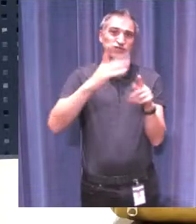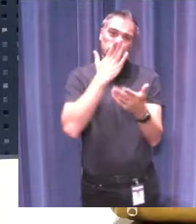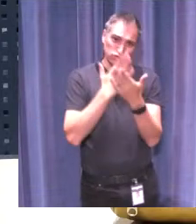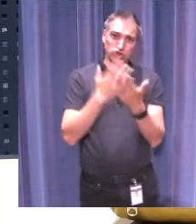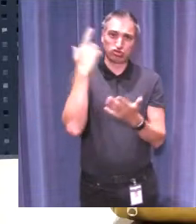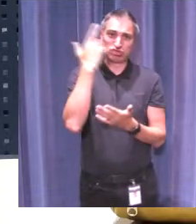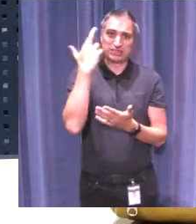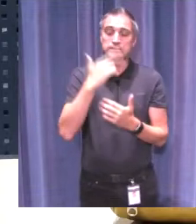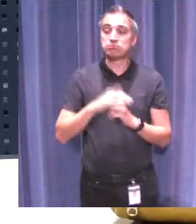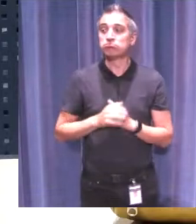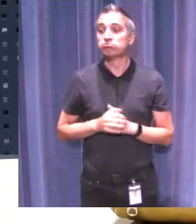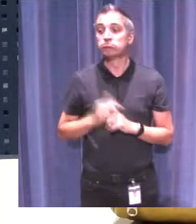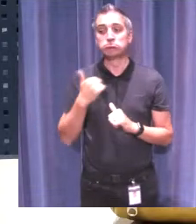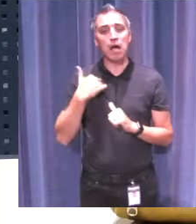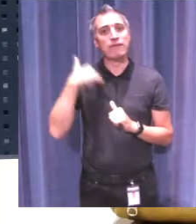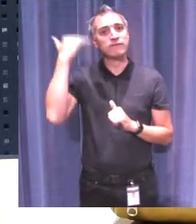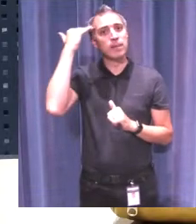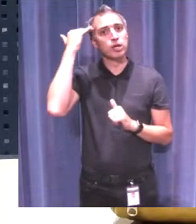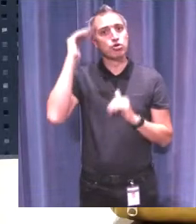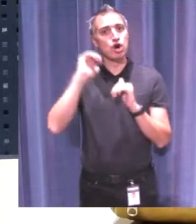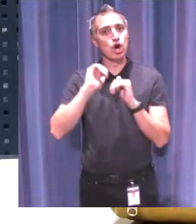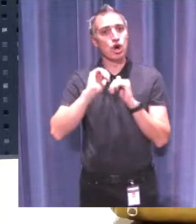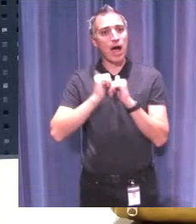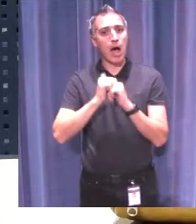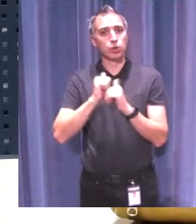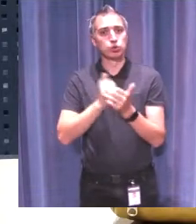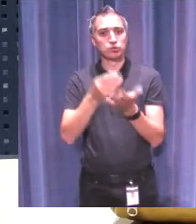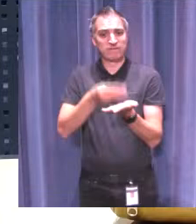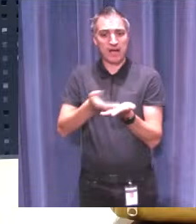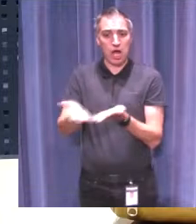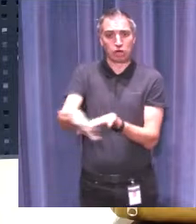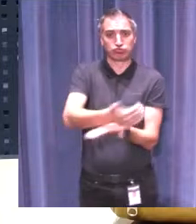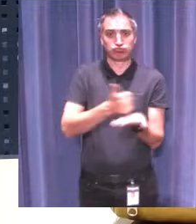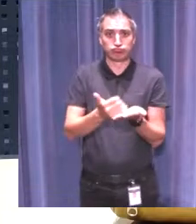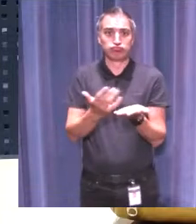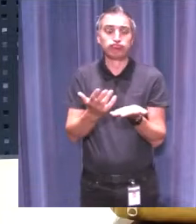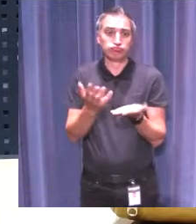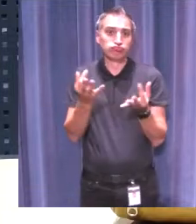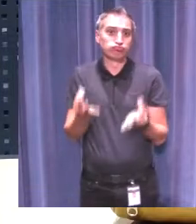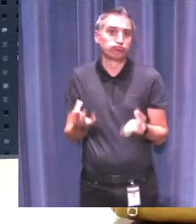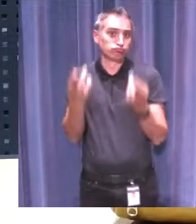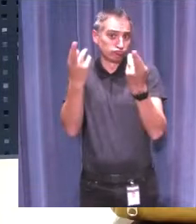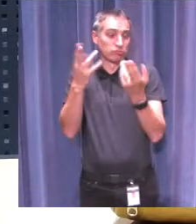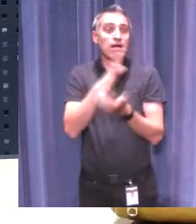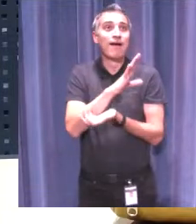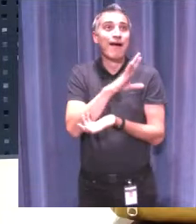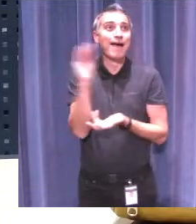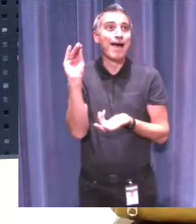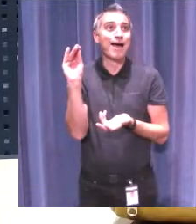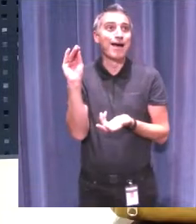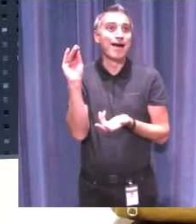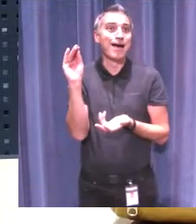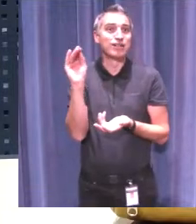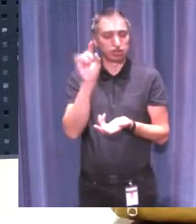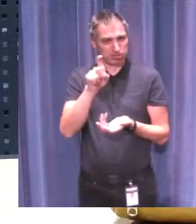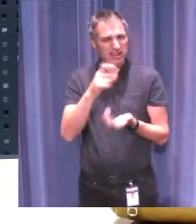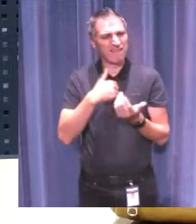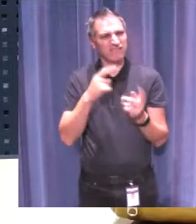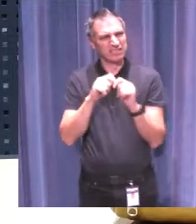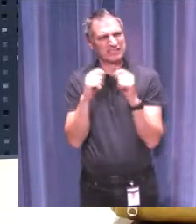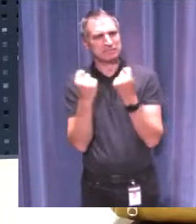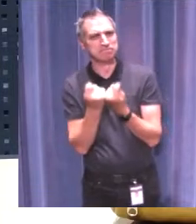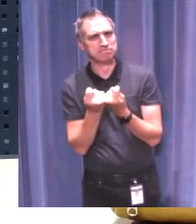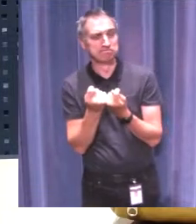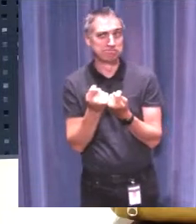I am familiar with how to fundraise, and I'm also familiar with there should be a team or at